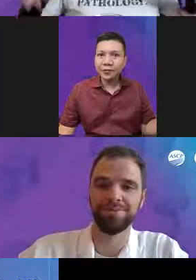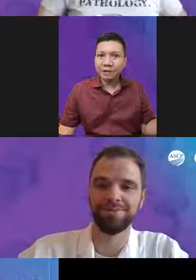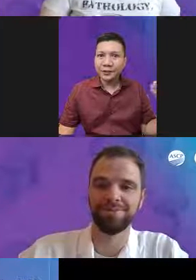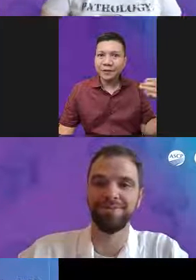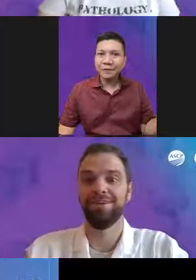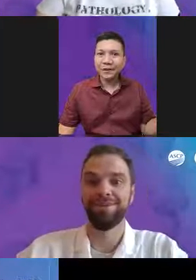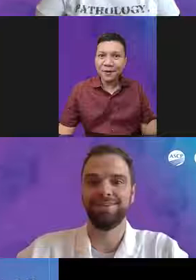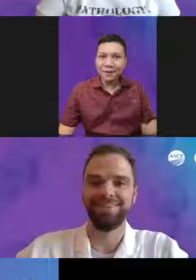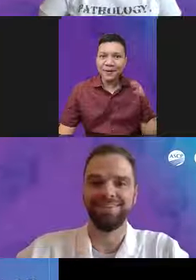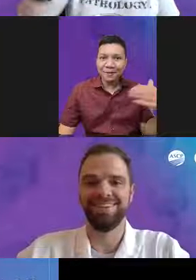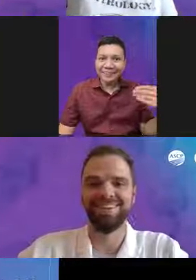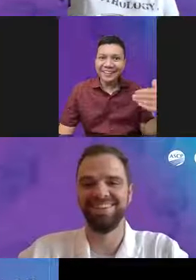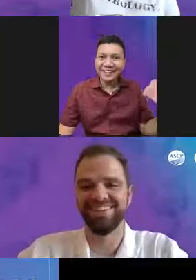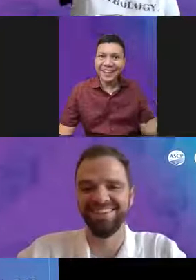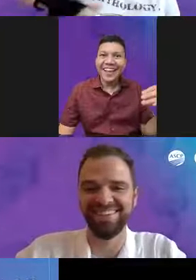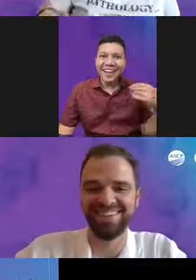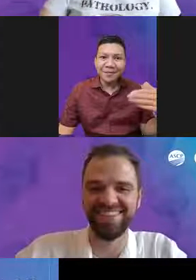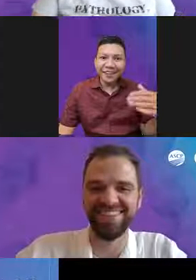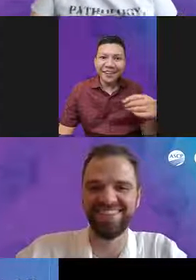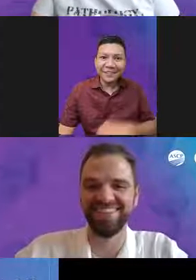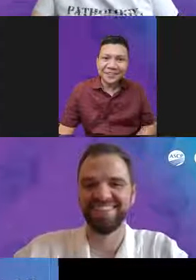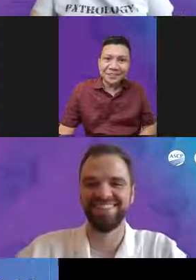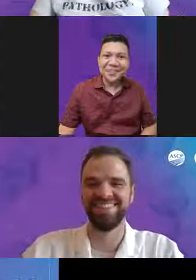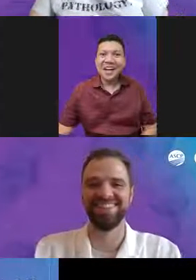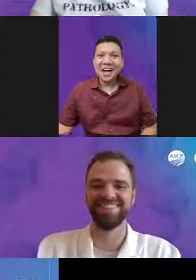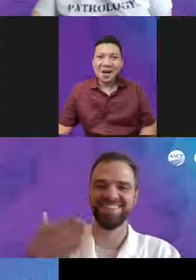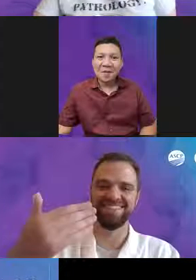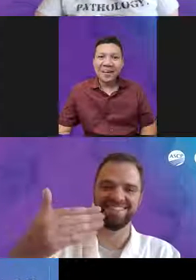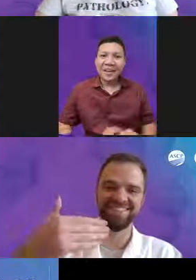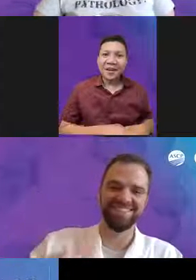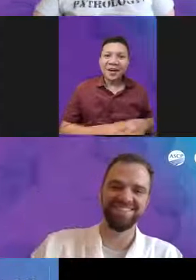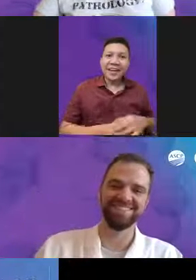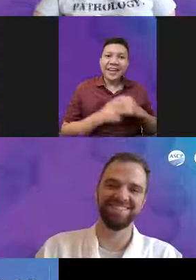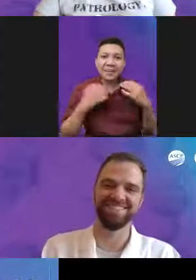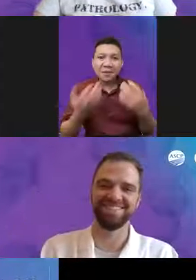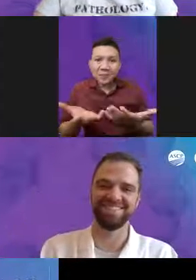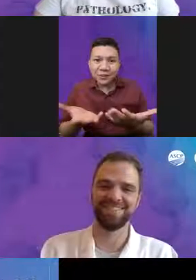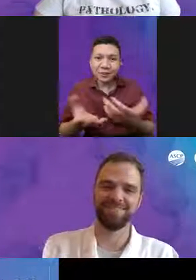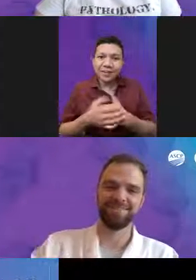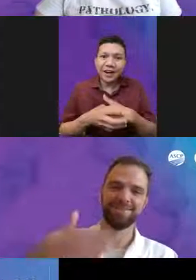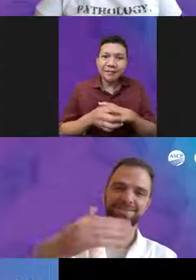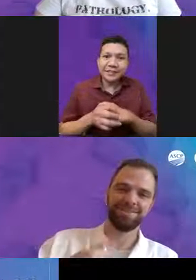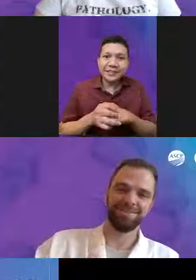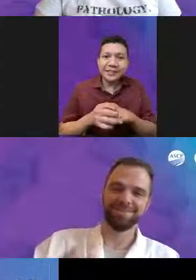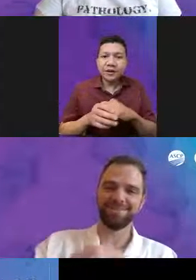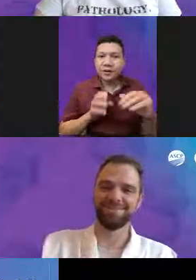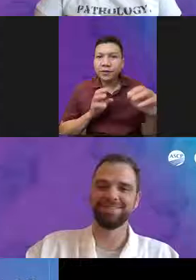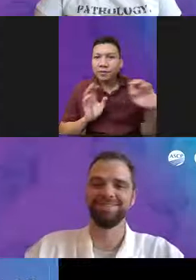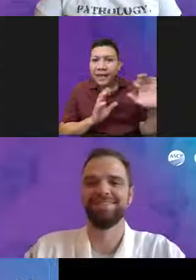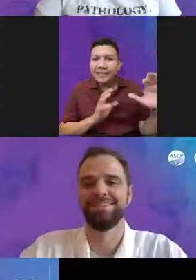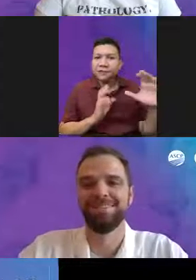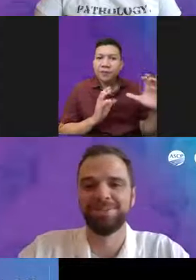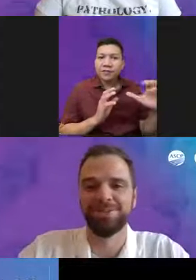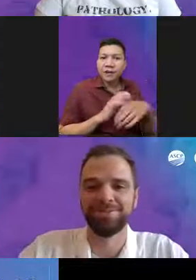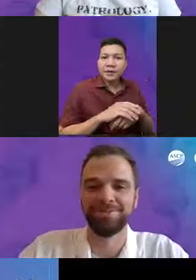We need more of you. We need more of you. Come out. Come out here. We need you. And immature RBCs, or